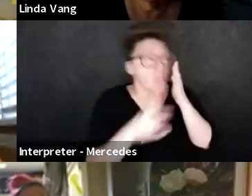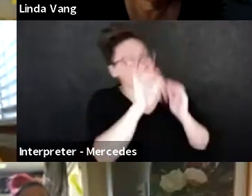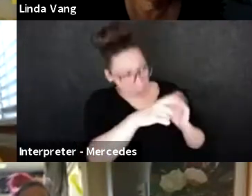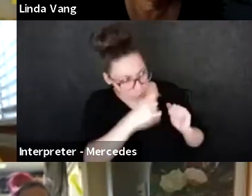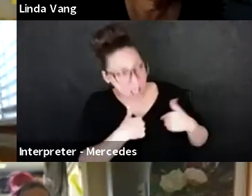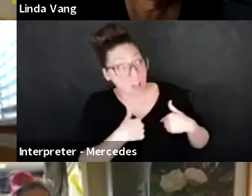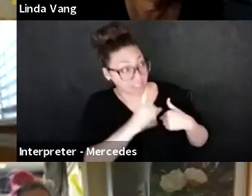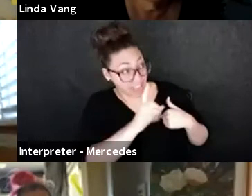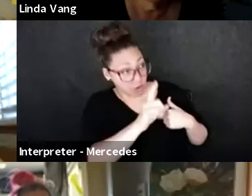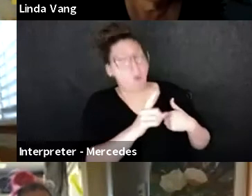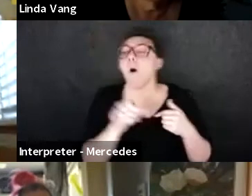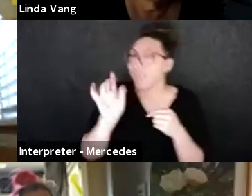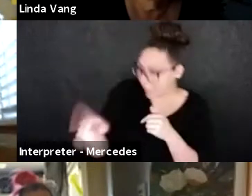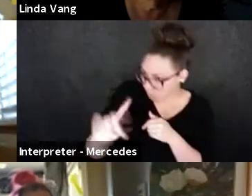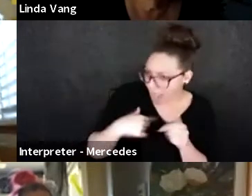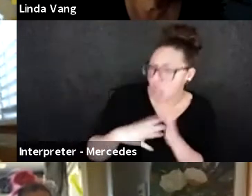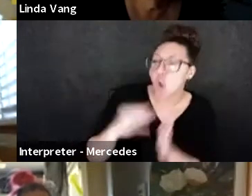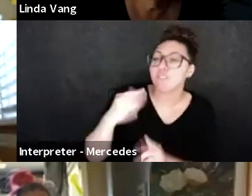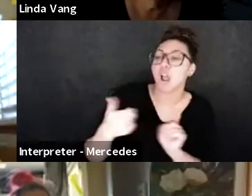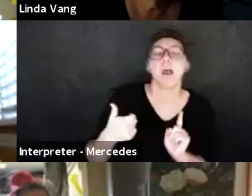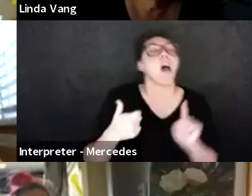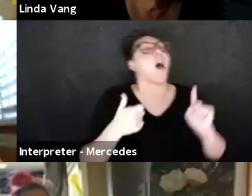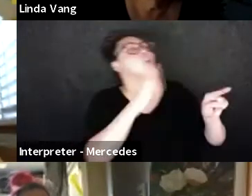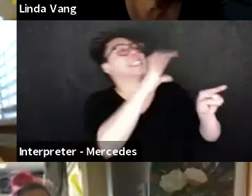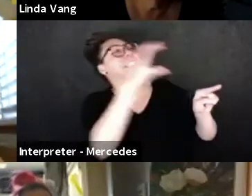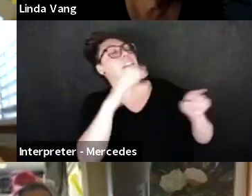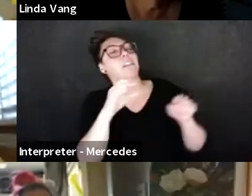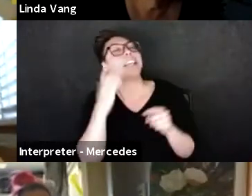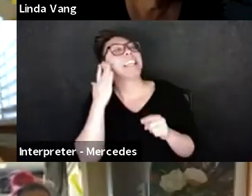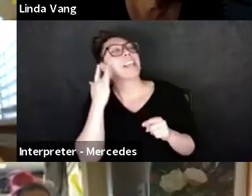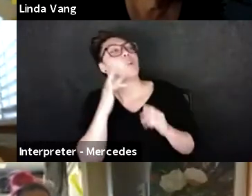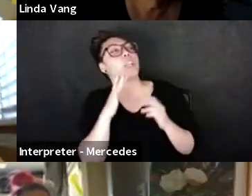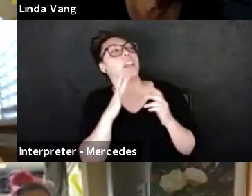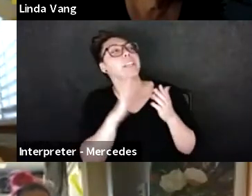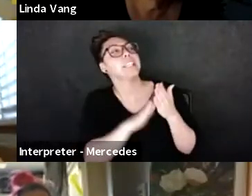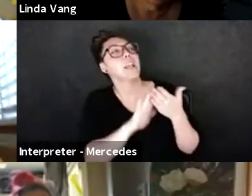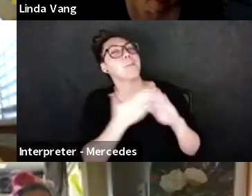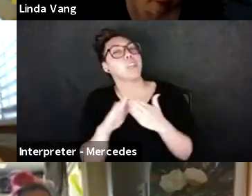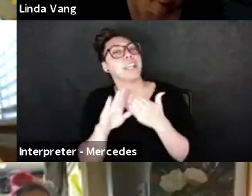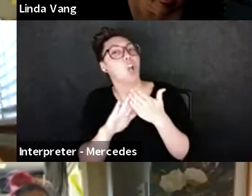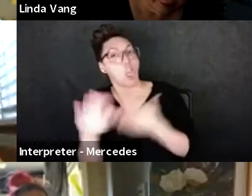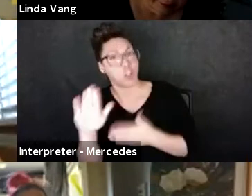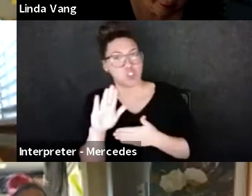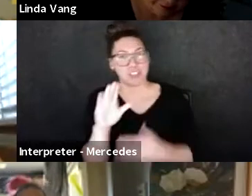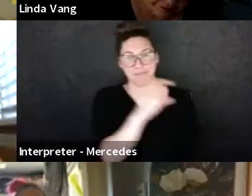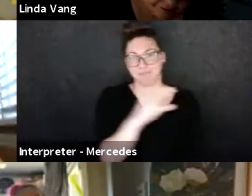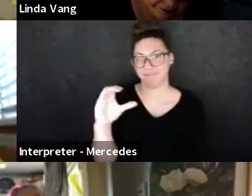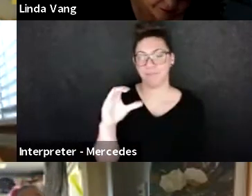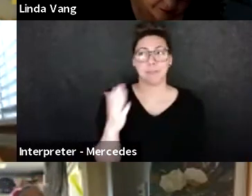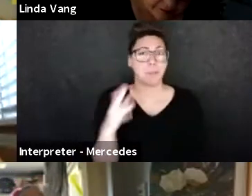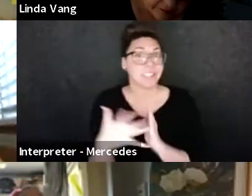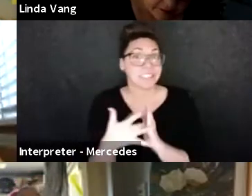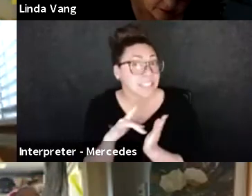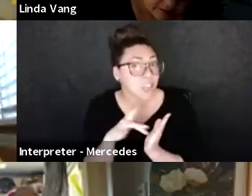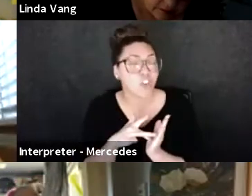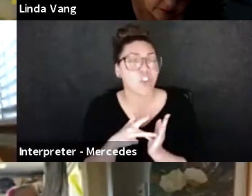from. Okay, yeah, CCC, that stands for California Community Colleges. It could be, the Tech Center.